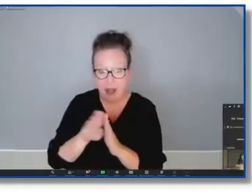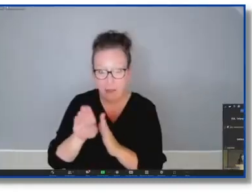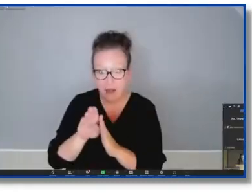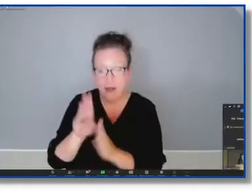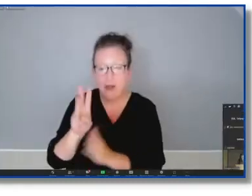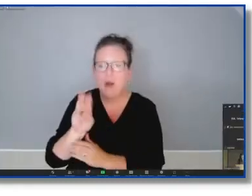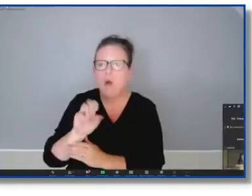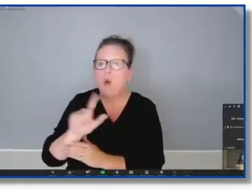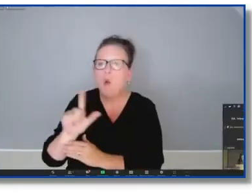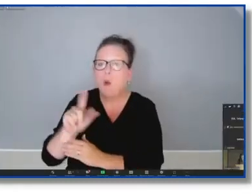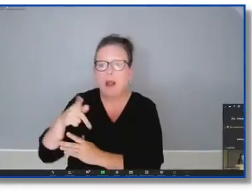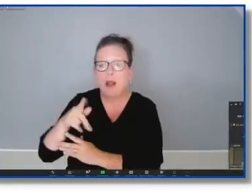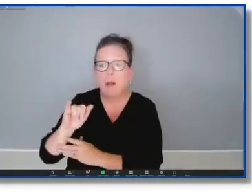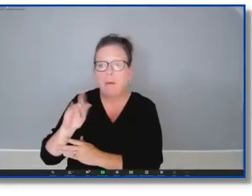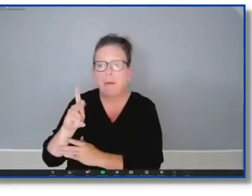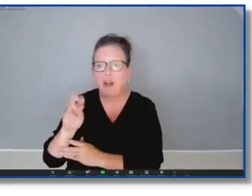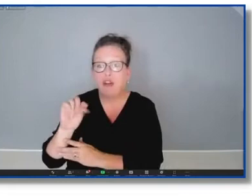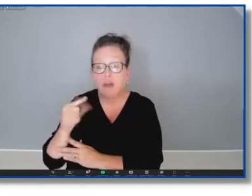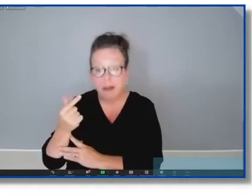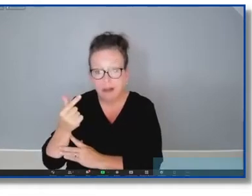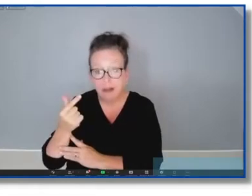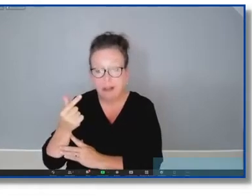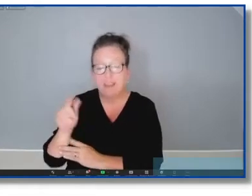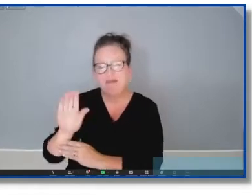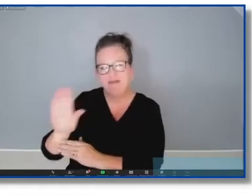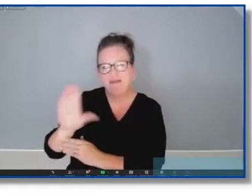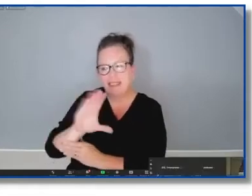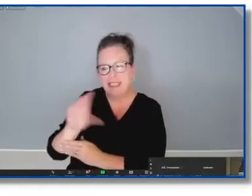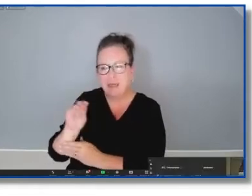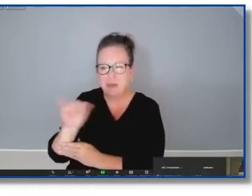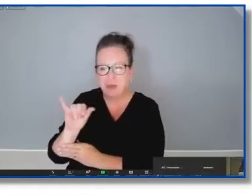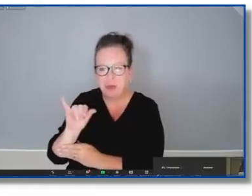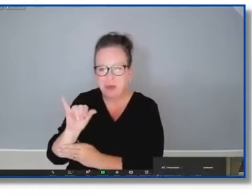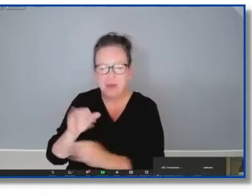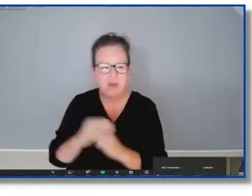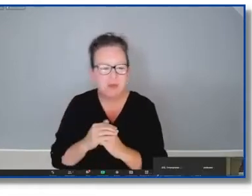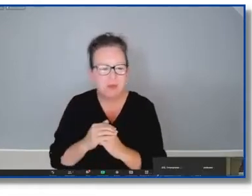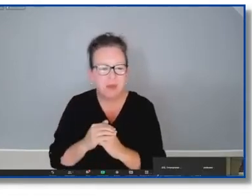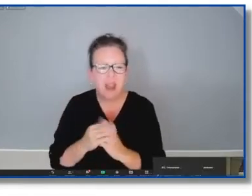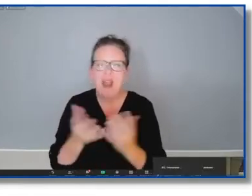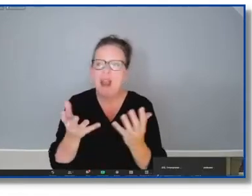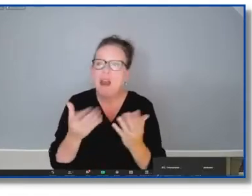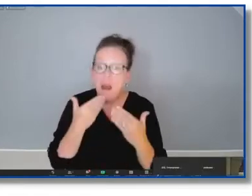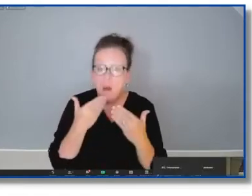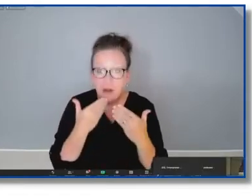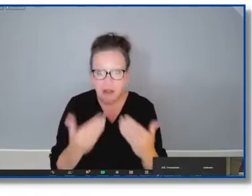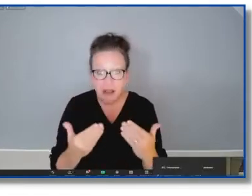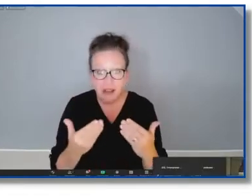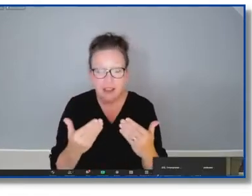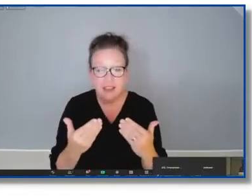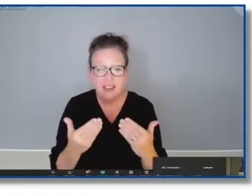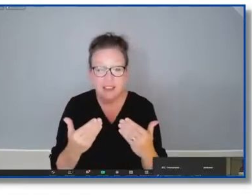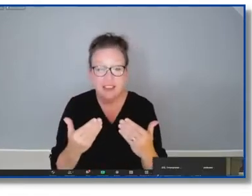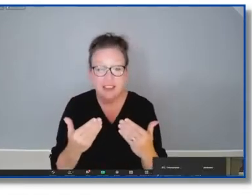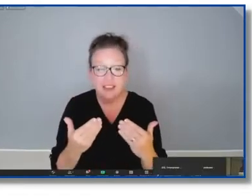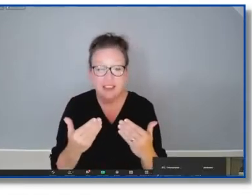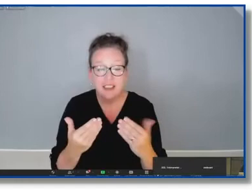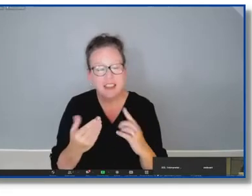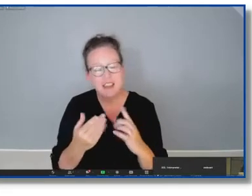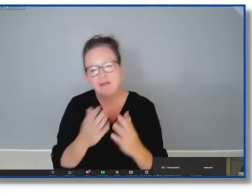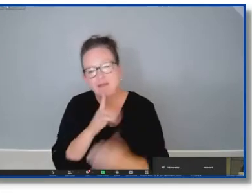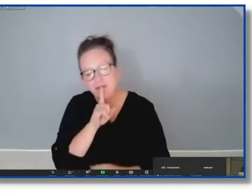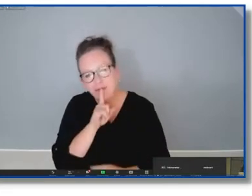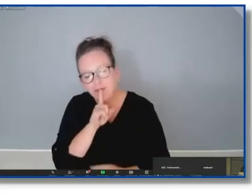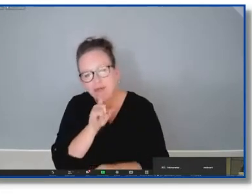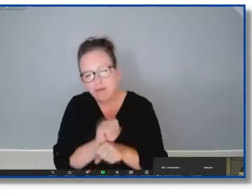and Mistras Company. I would like to thank, from the depths of my heart, to